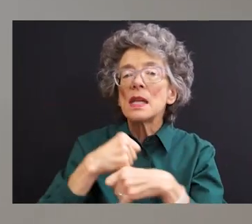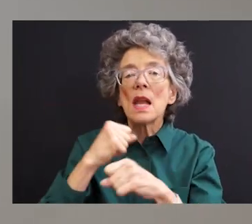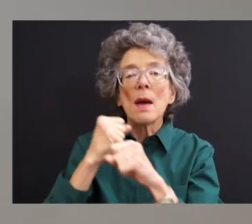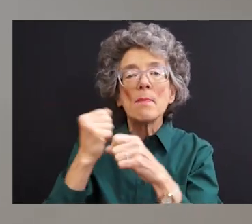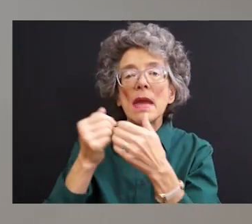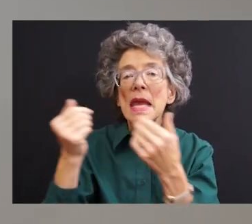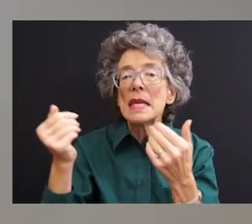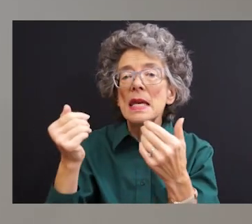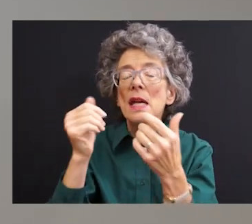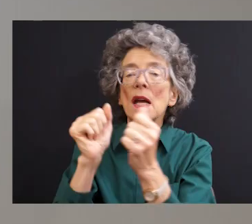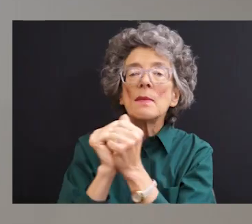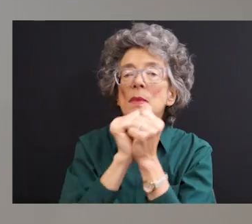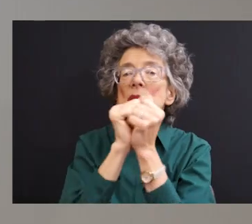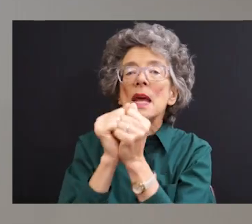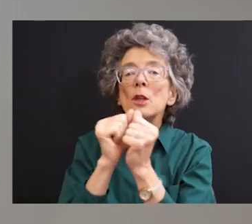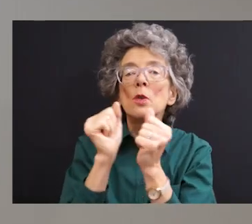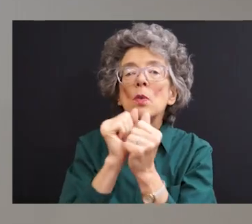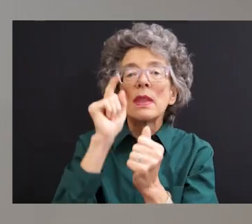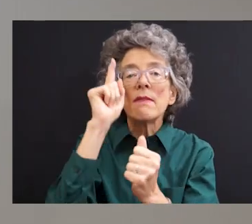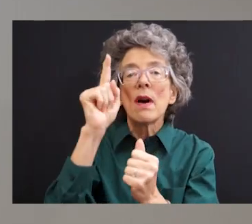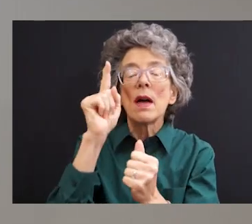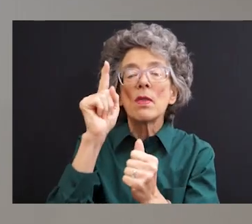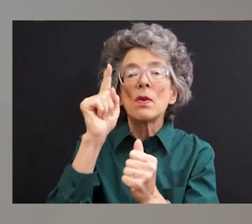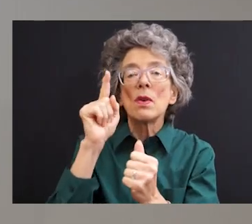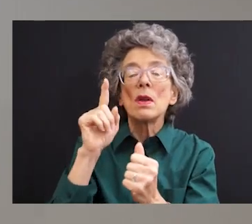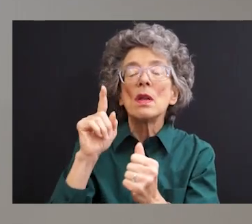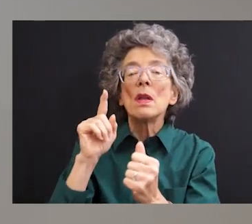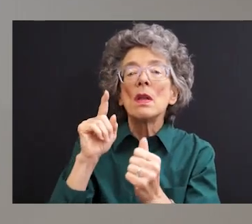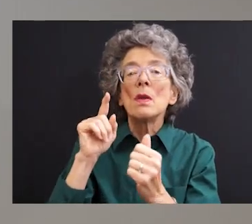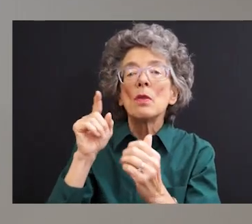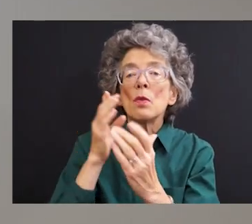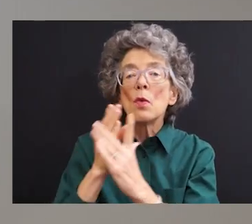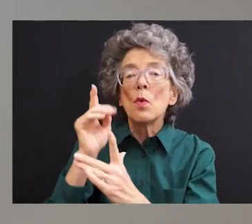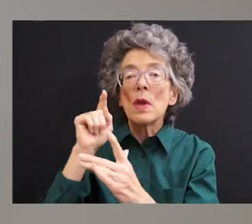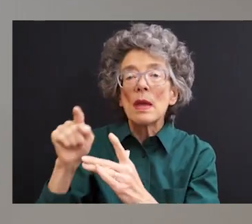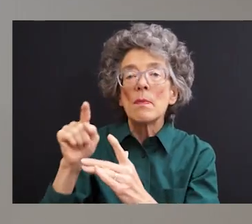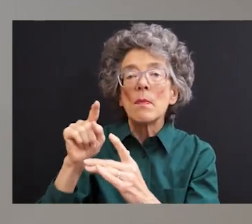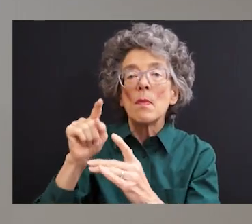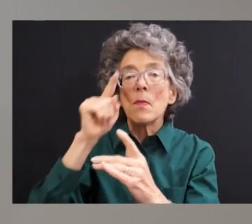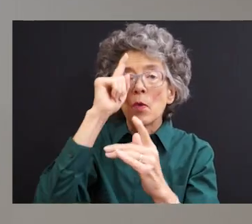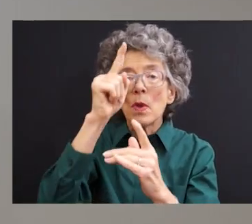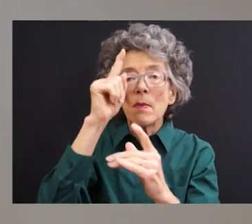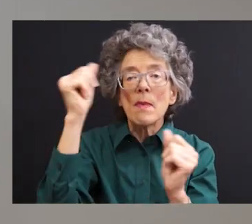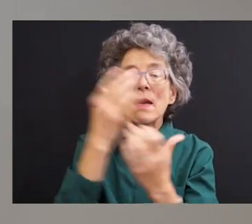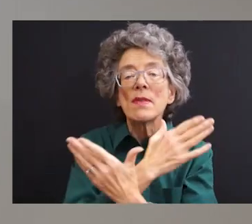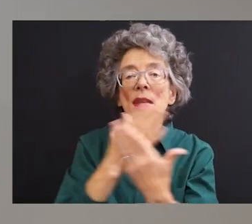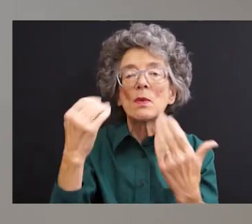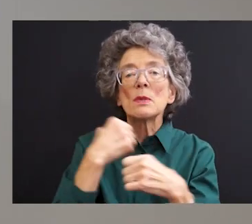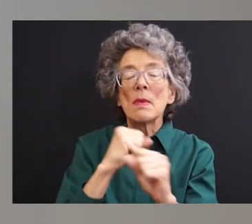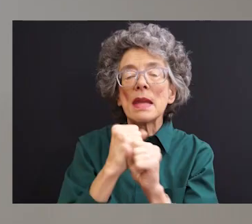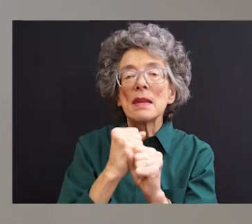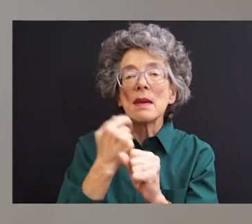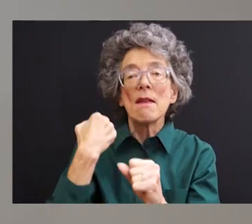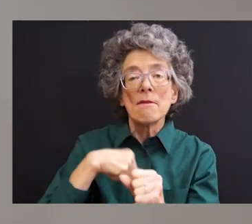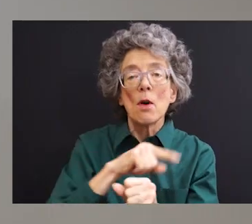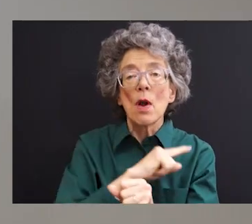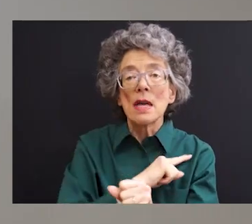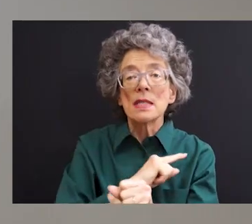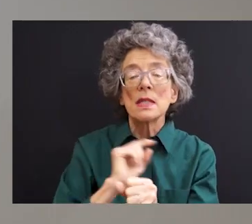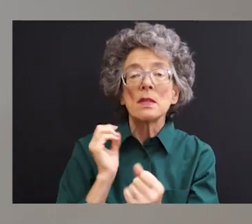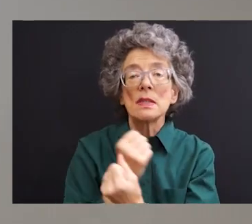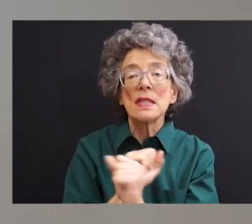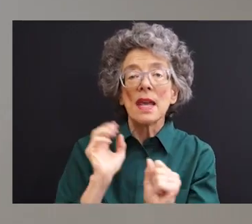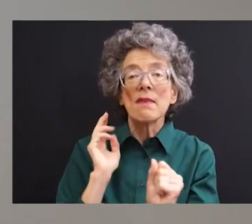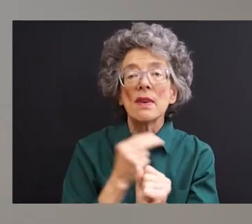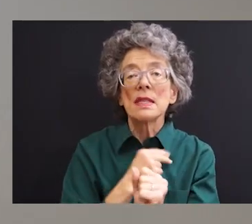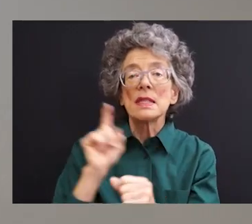made, consubstantial with the Father. Through him all things are made, for us men and for our salvation.